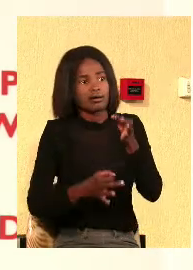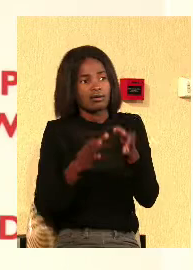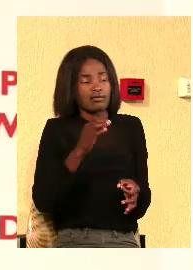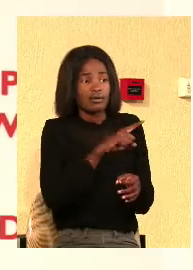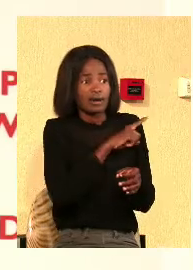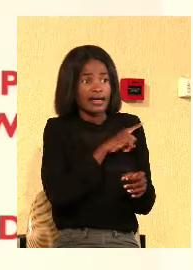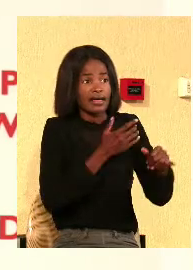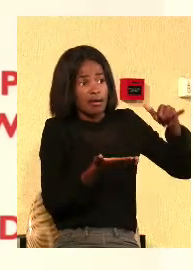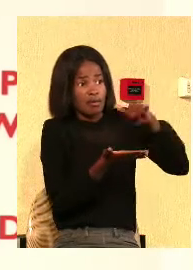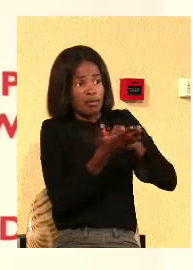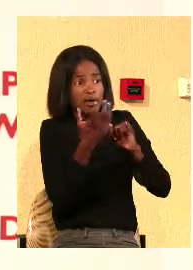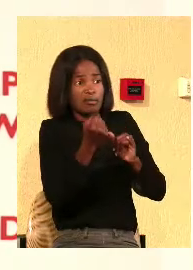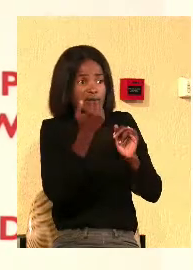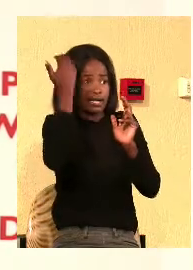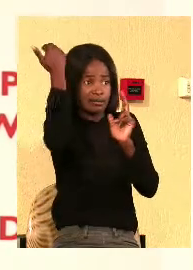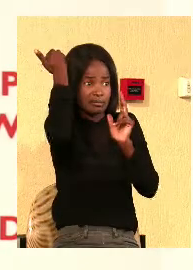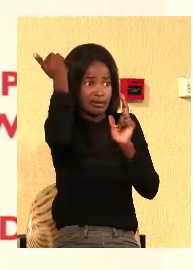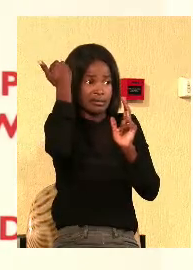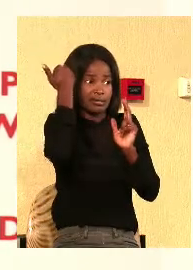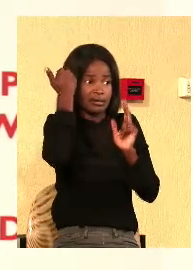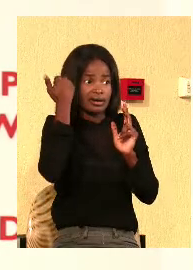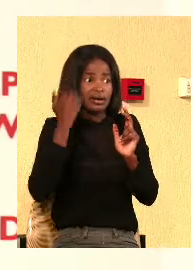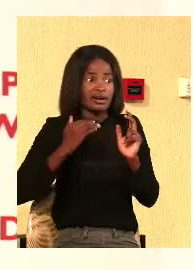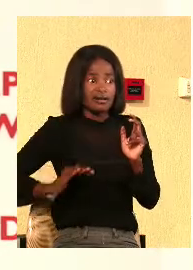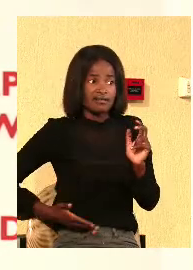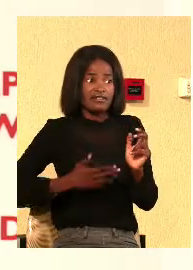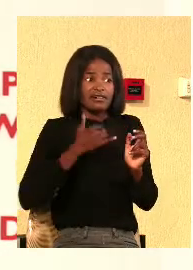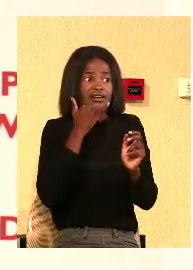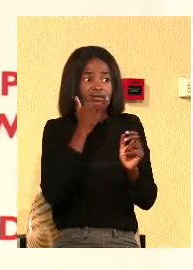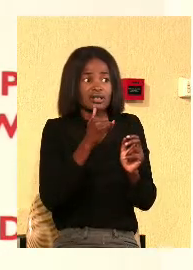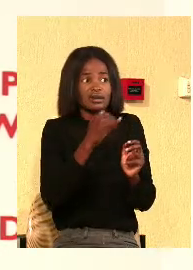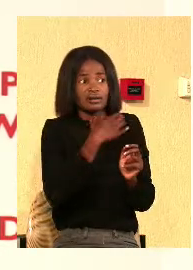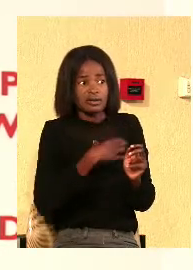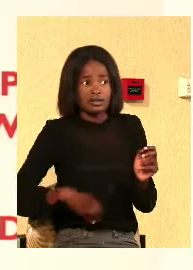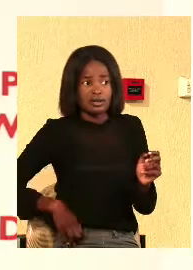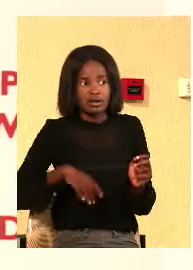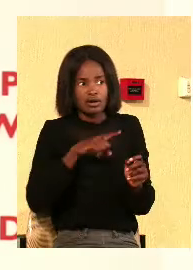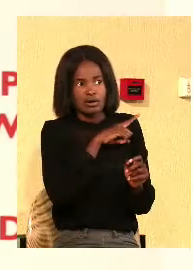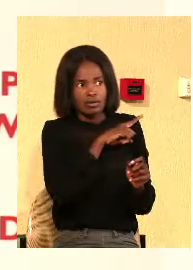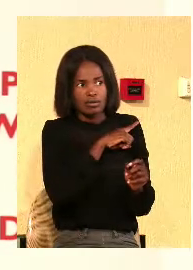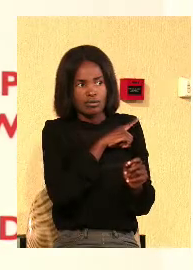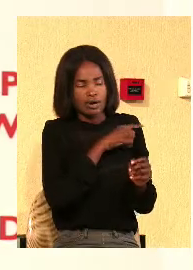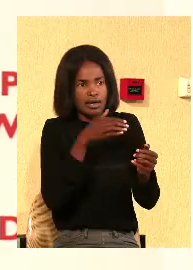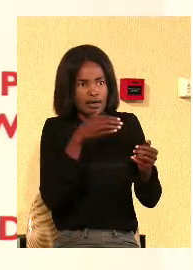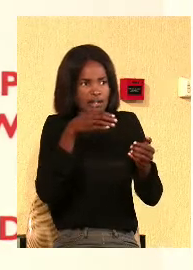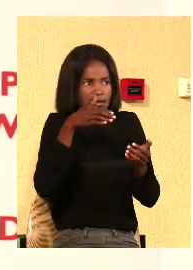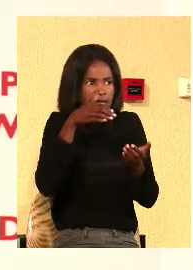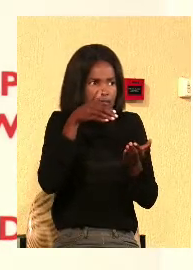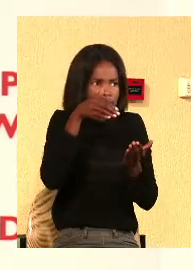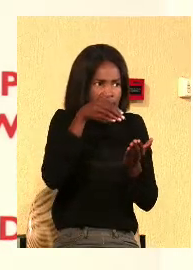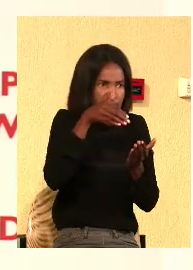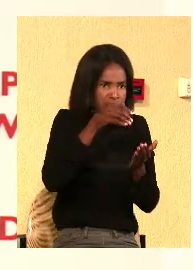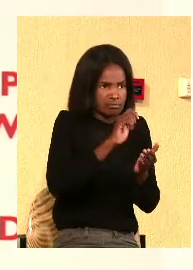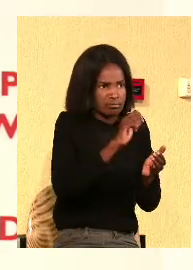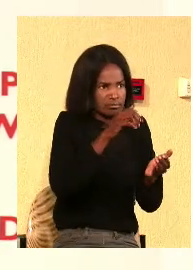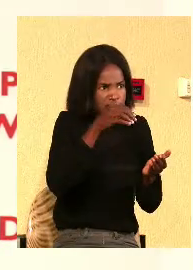councillors who were already even trying to speak to the president of the country and asking, why are we here? The reason is not necessarily because